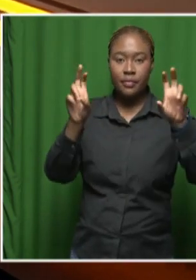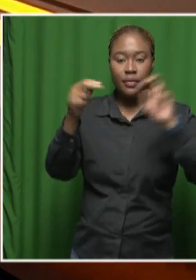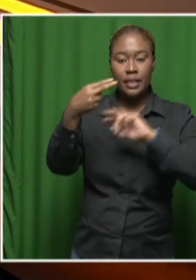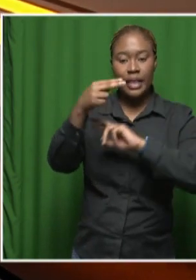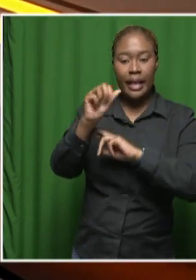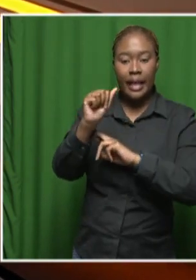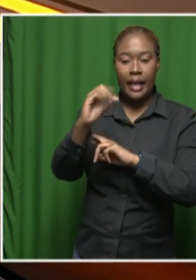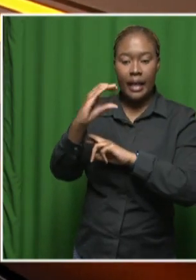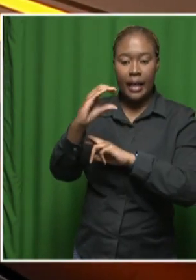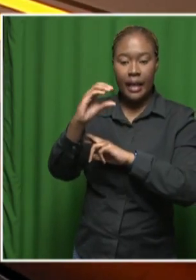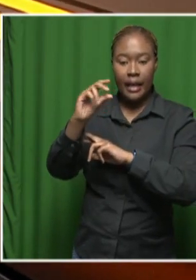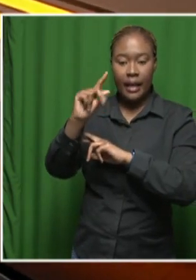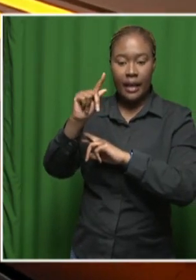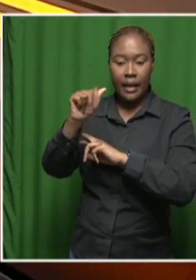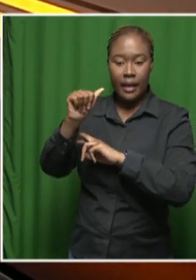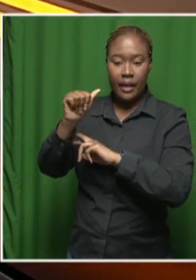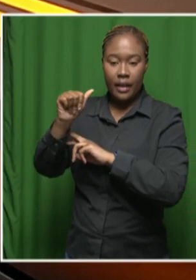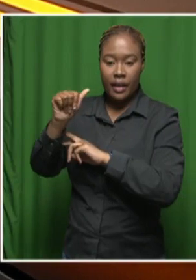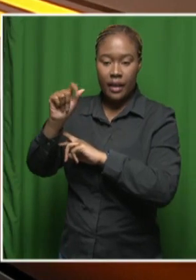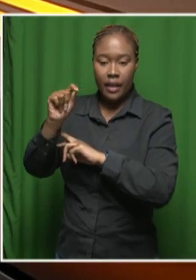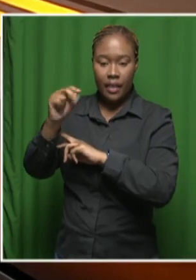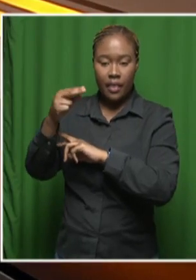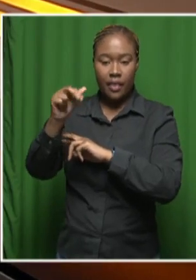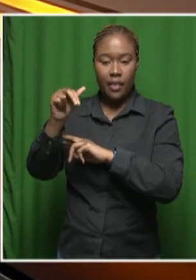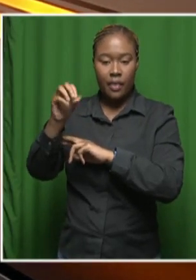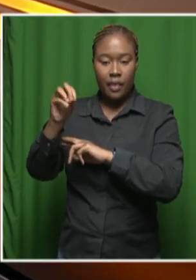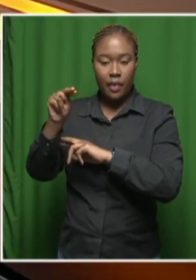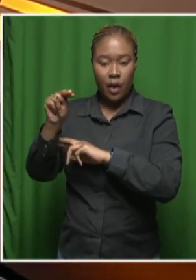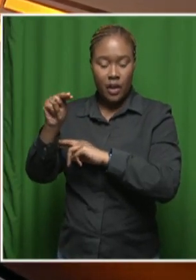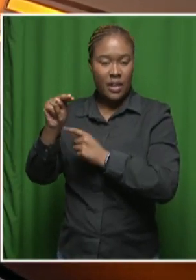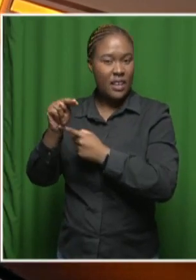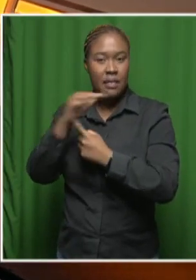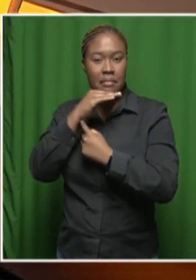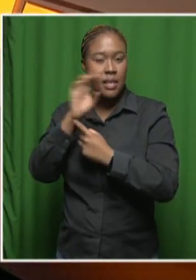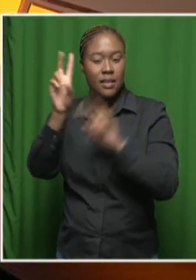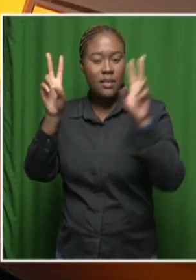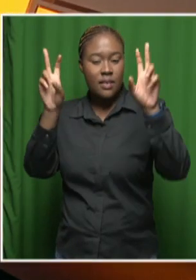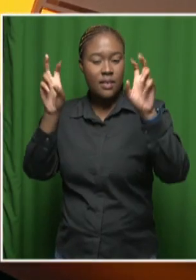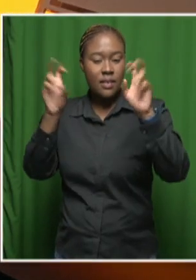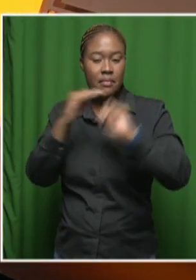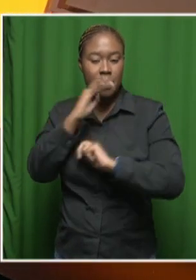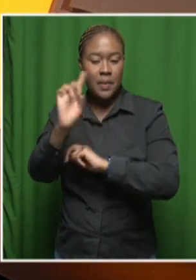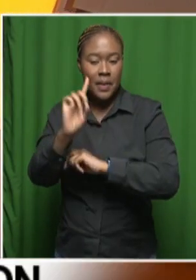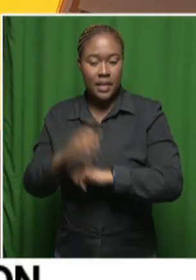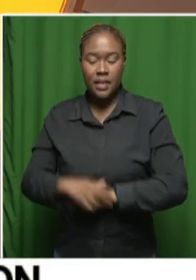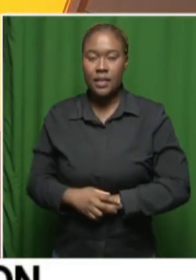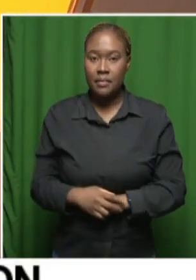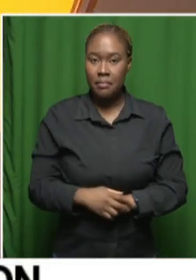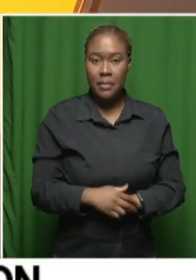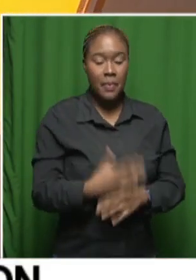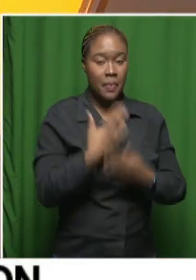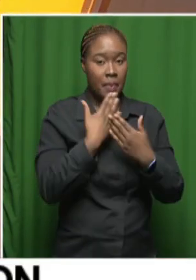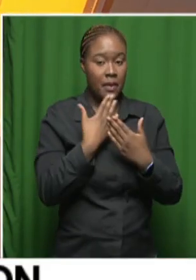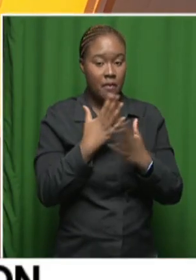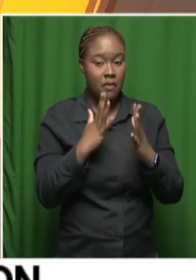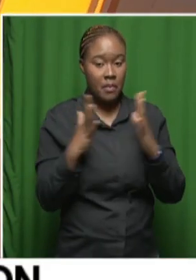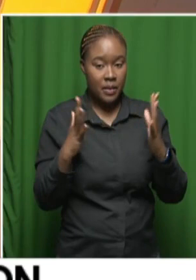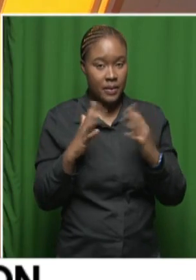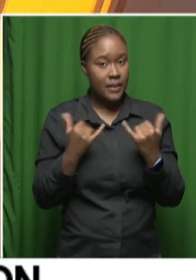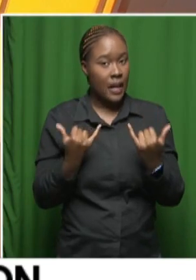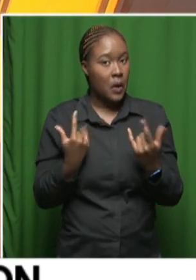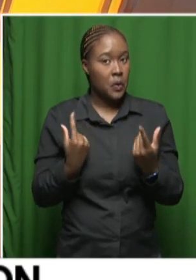little bit about that. Okay, thank you very much, and thank you for having me this morning. So what we're doing here is